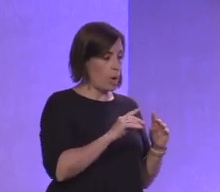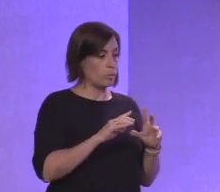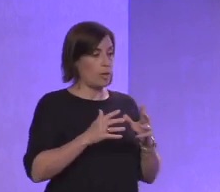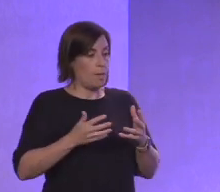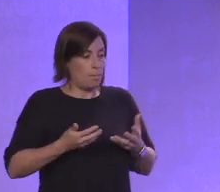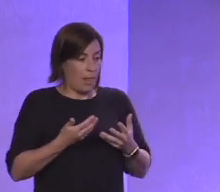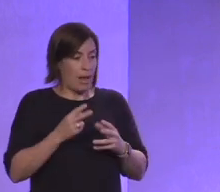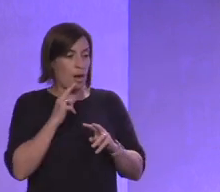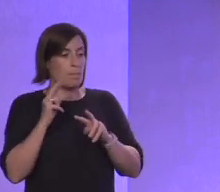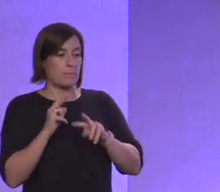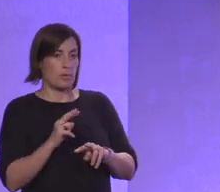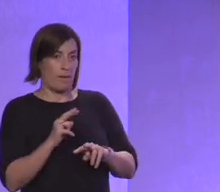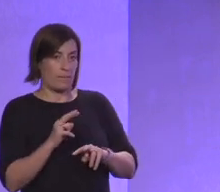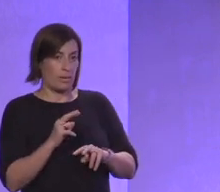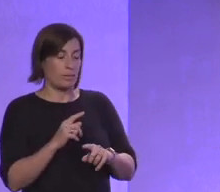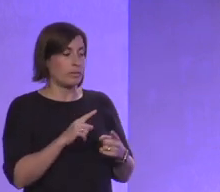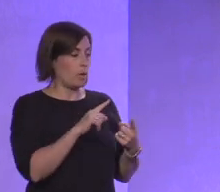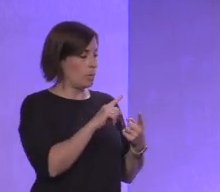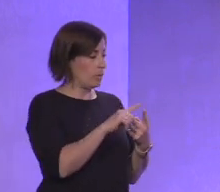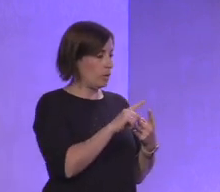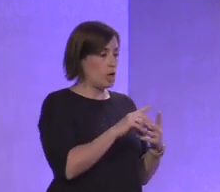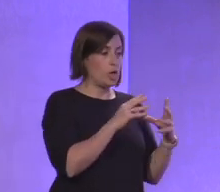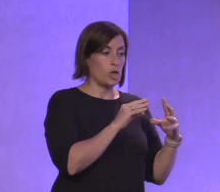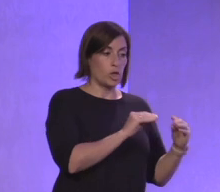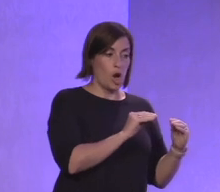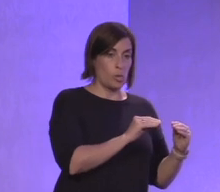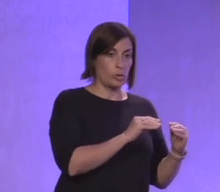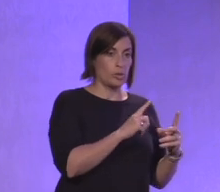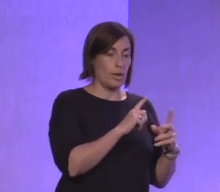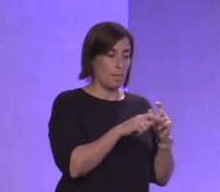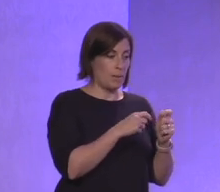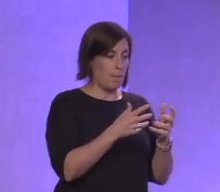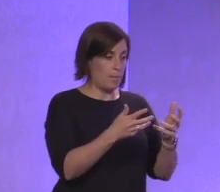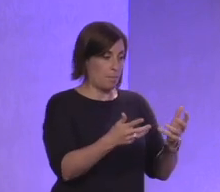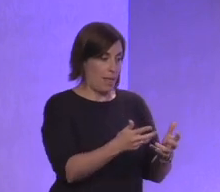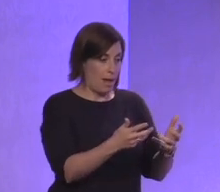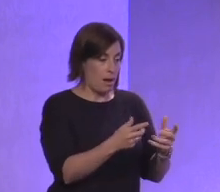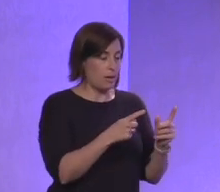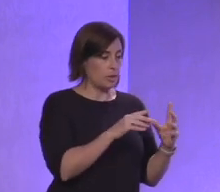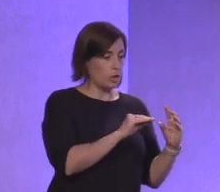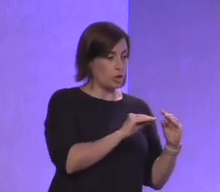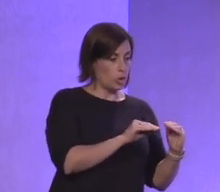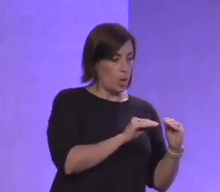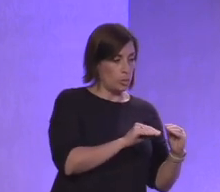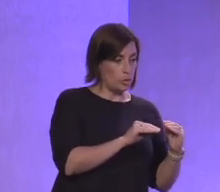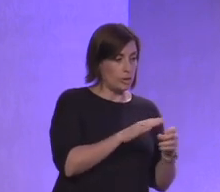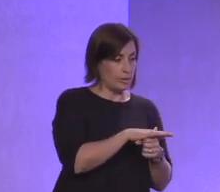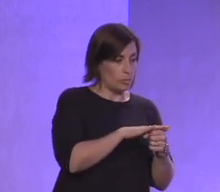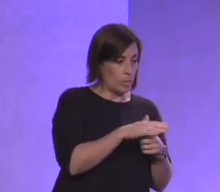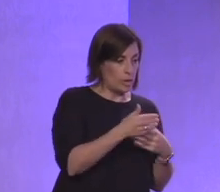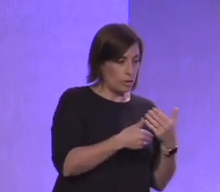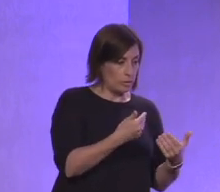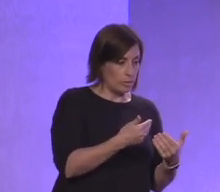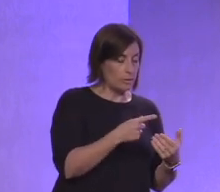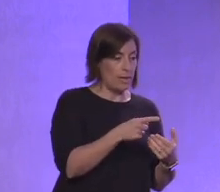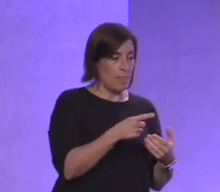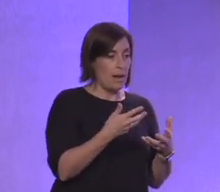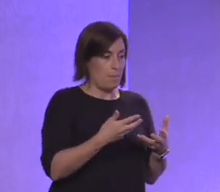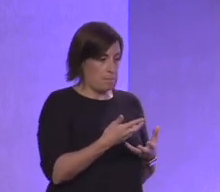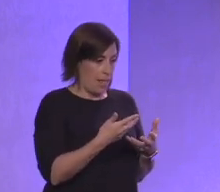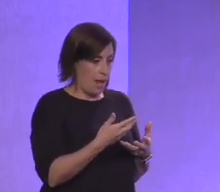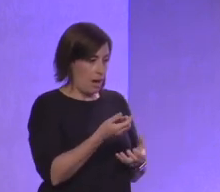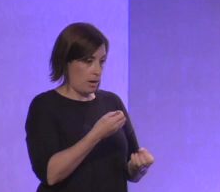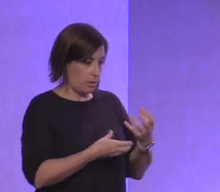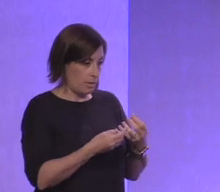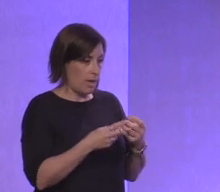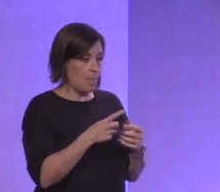observer. The coach spends 15 minutes coaching the player on their situation while the observer watches. And then at the end of that session, they give